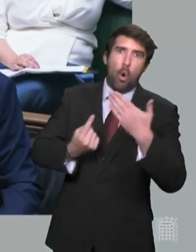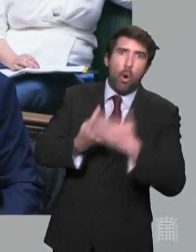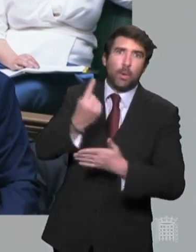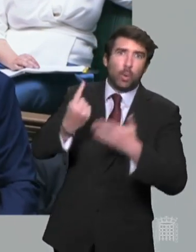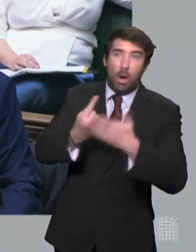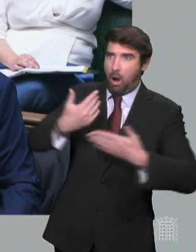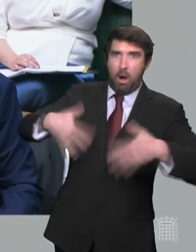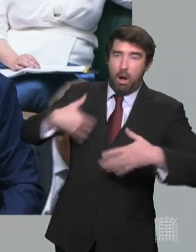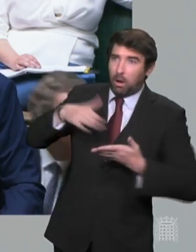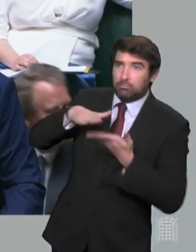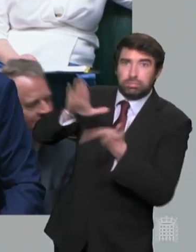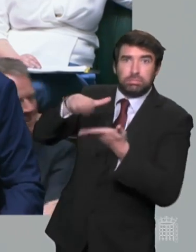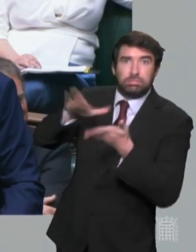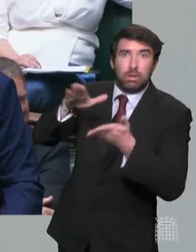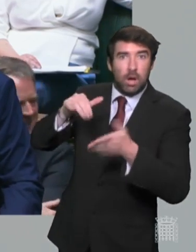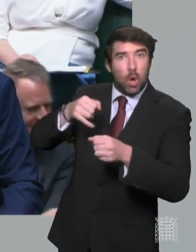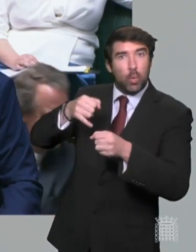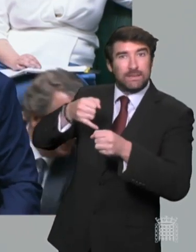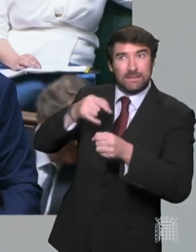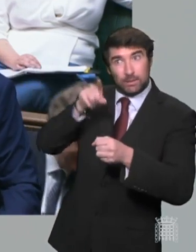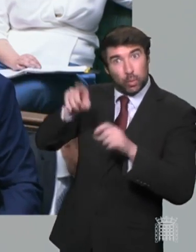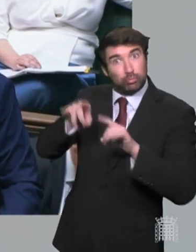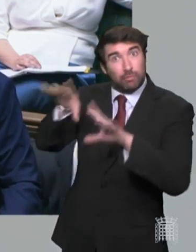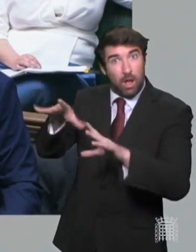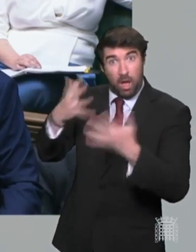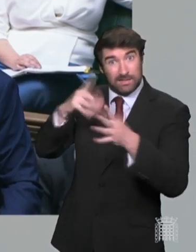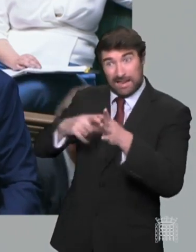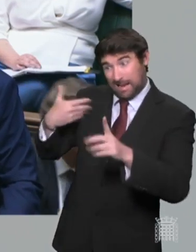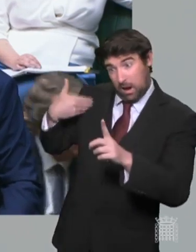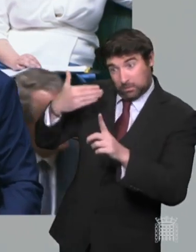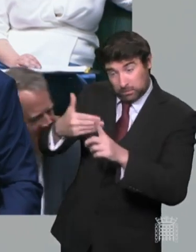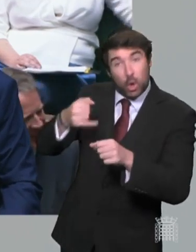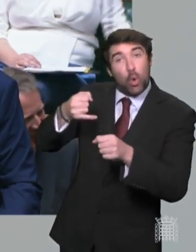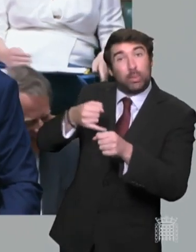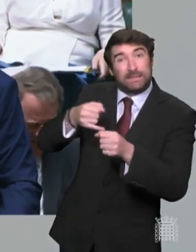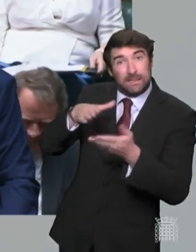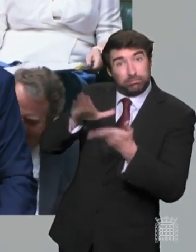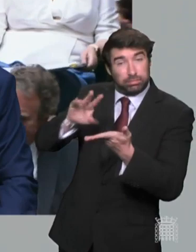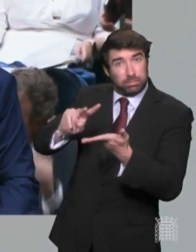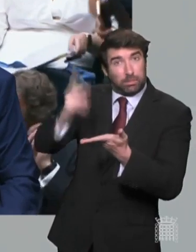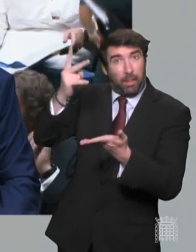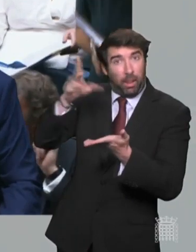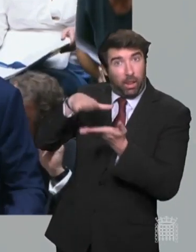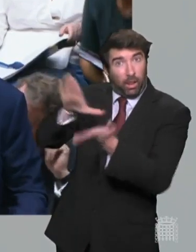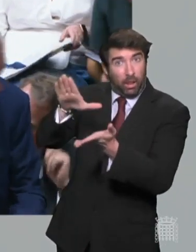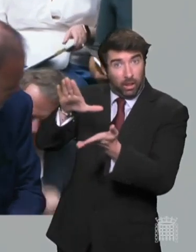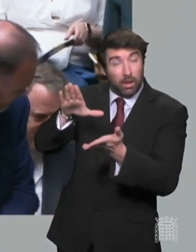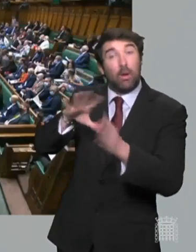to expand exports to Australia, which have almost doubled over the last decade, making Australia our 8th largest market by